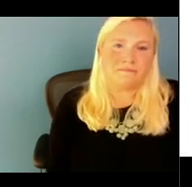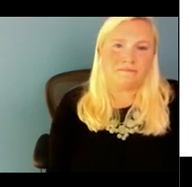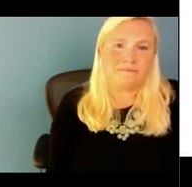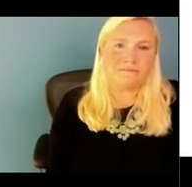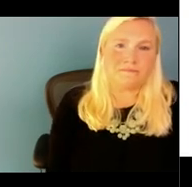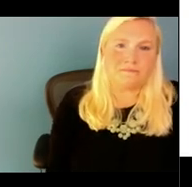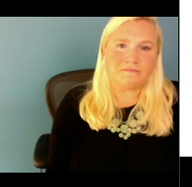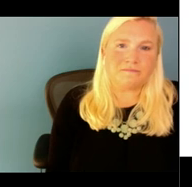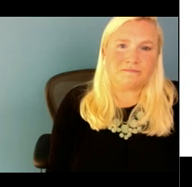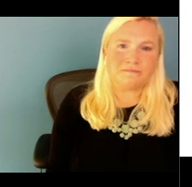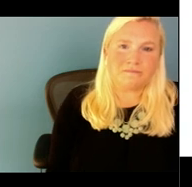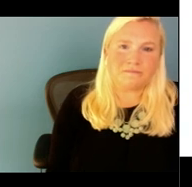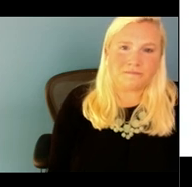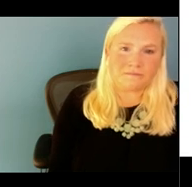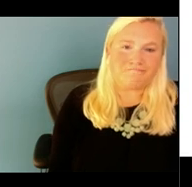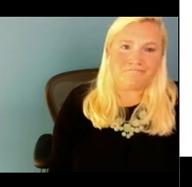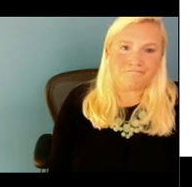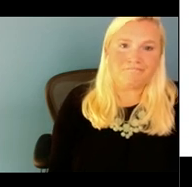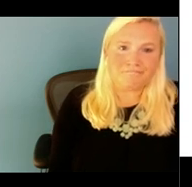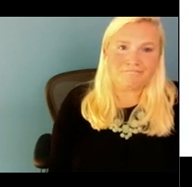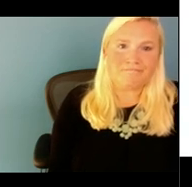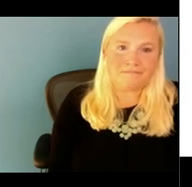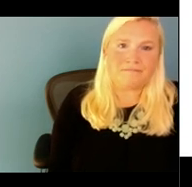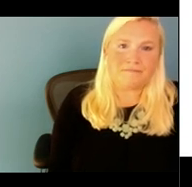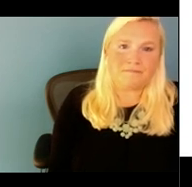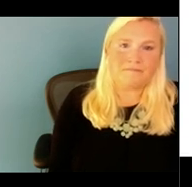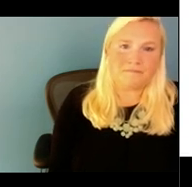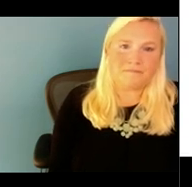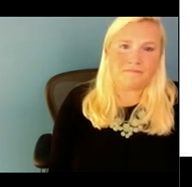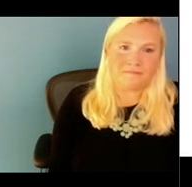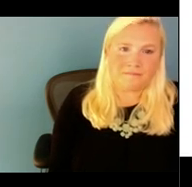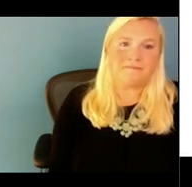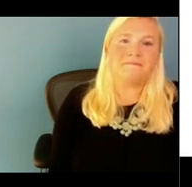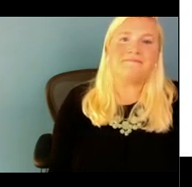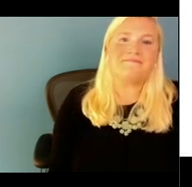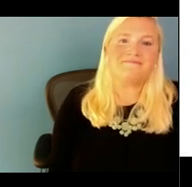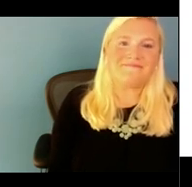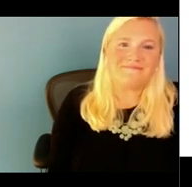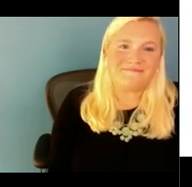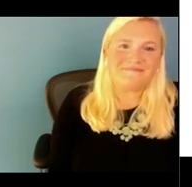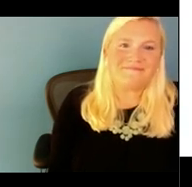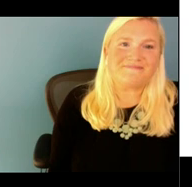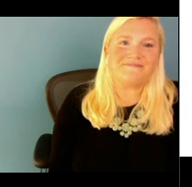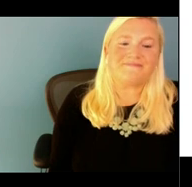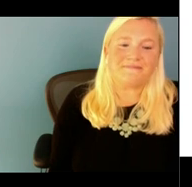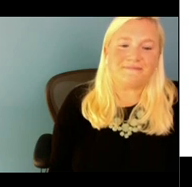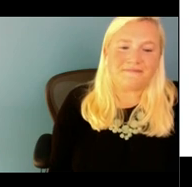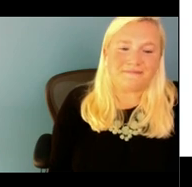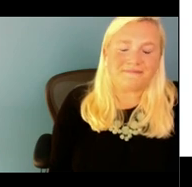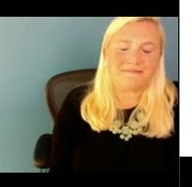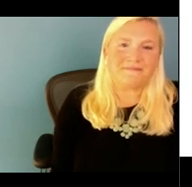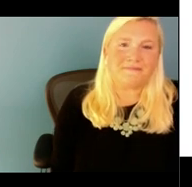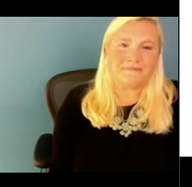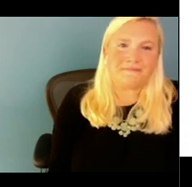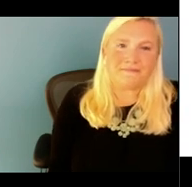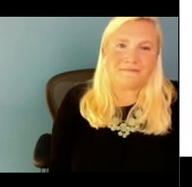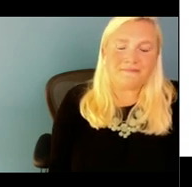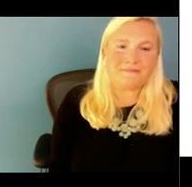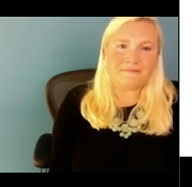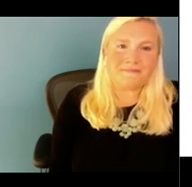know that stuttering can cause psychological problems, but not the other way around, right? So some people who stutter